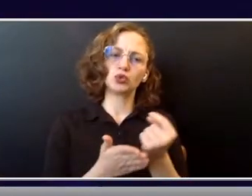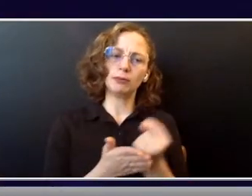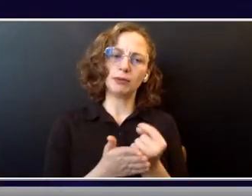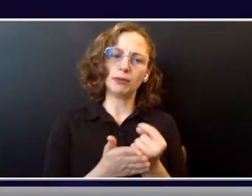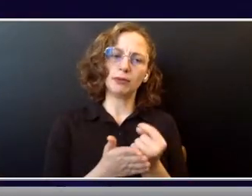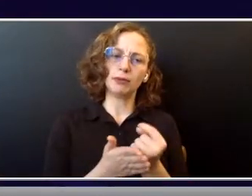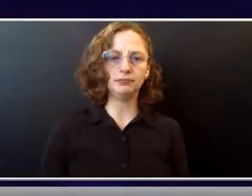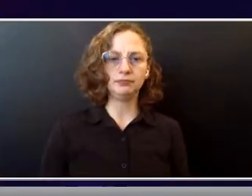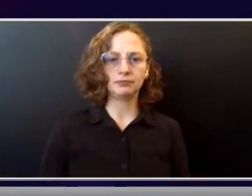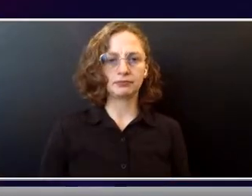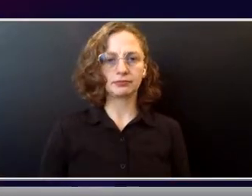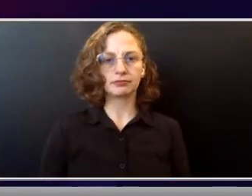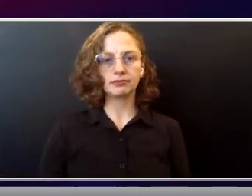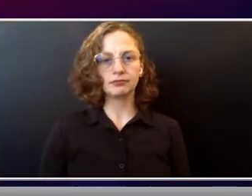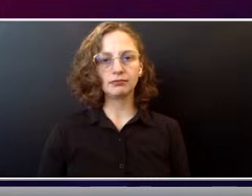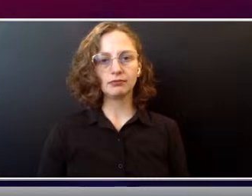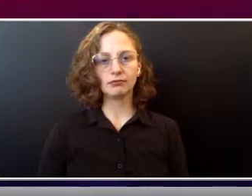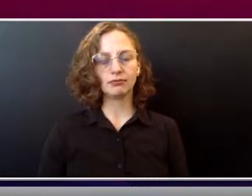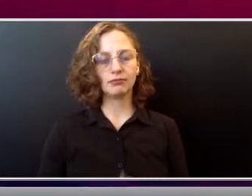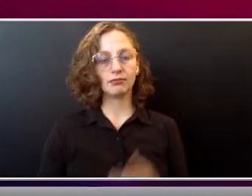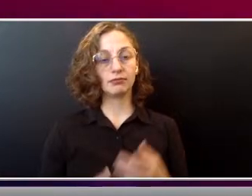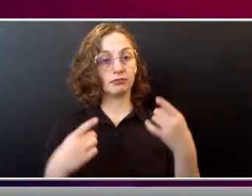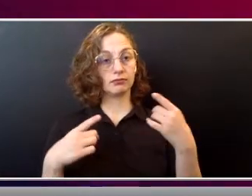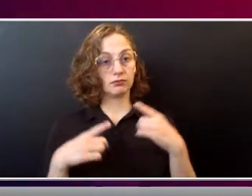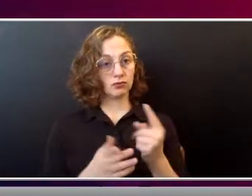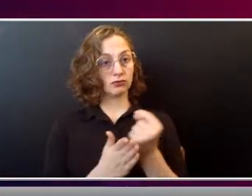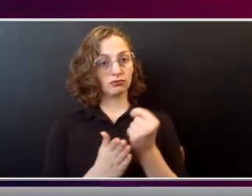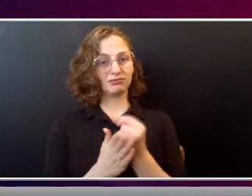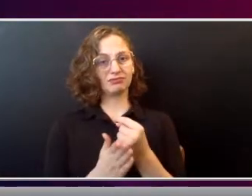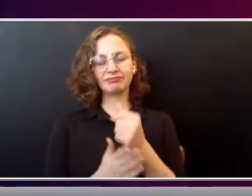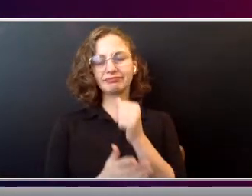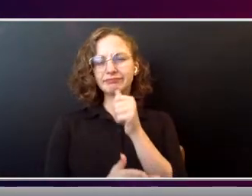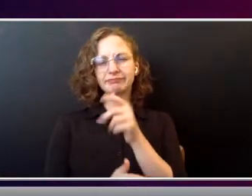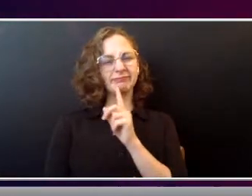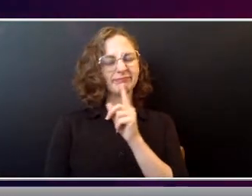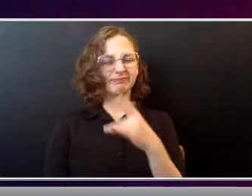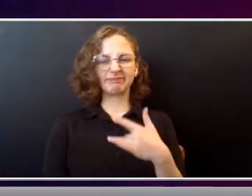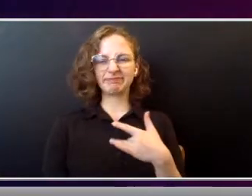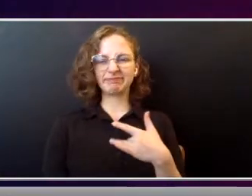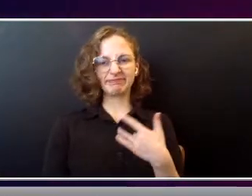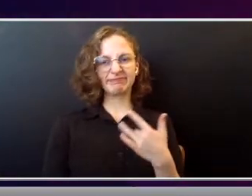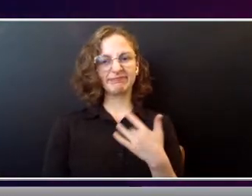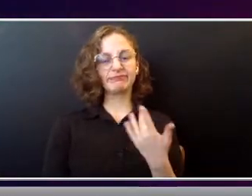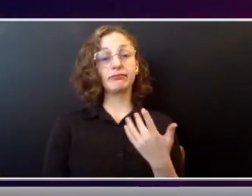While during the treatment, I can't really feel anything, but usually after, I am